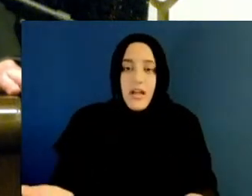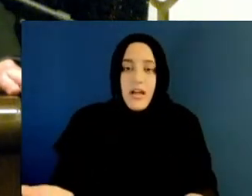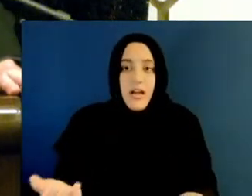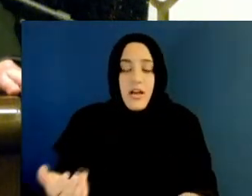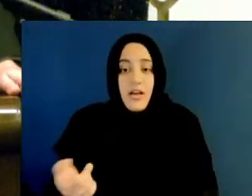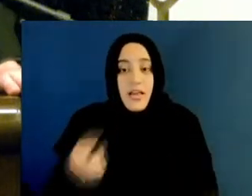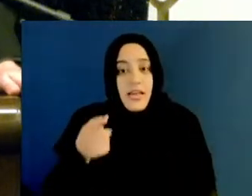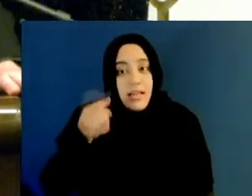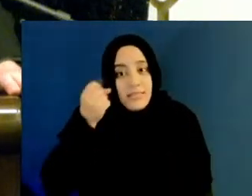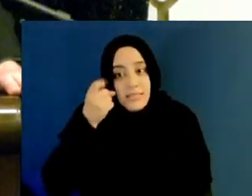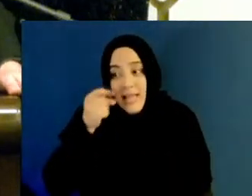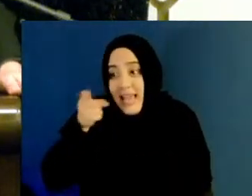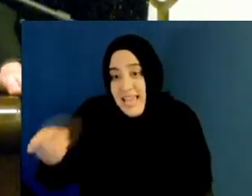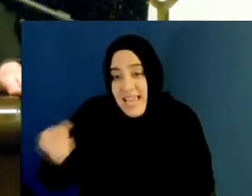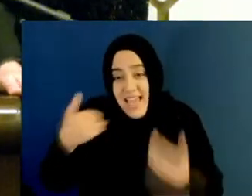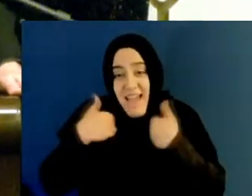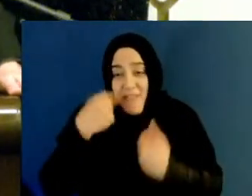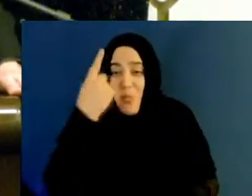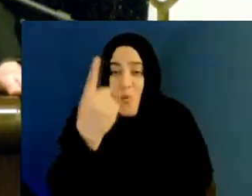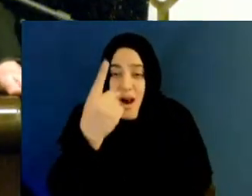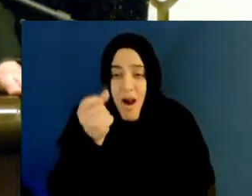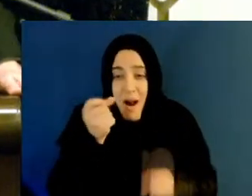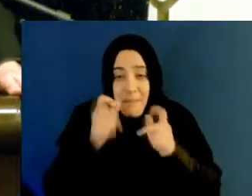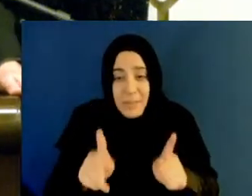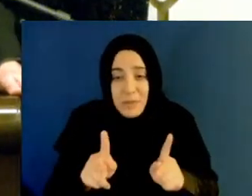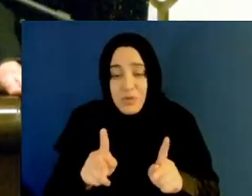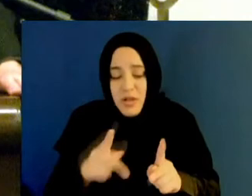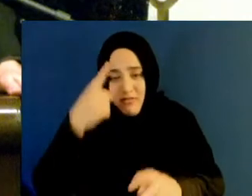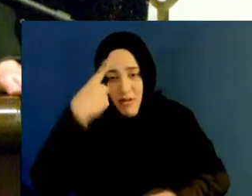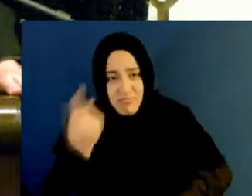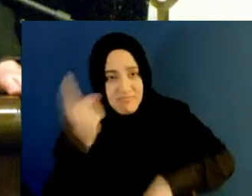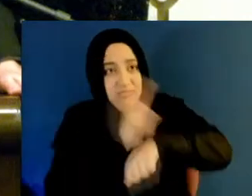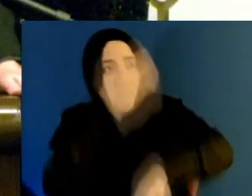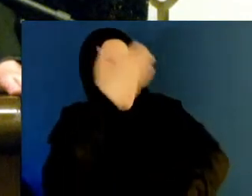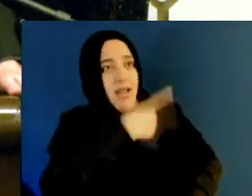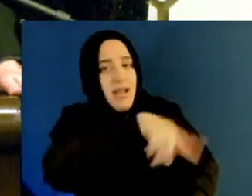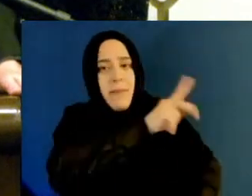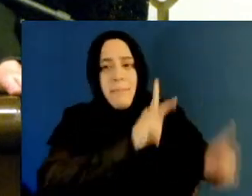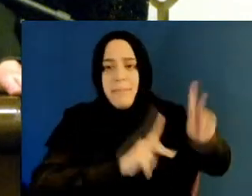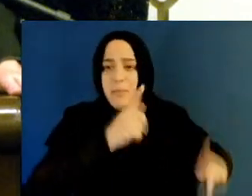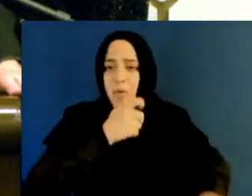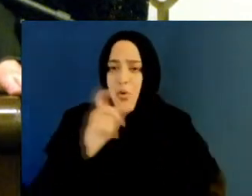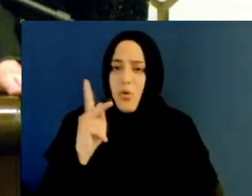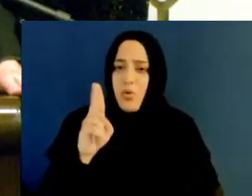the kuffar, he made sure each and every ear will hear the fada'il of Ali ibn Abi Talib.